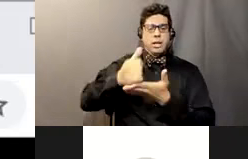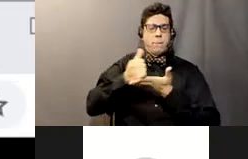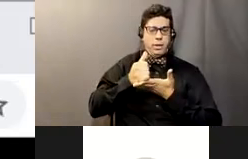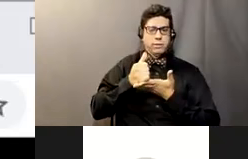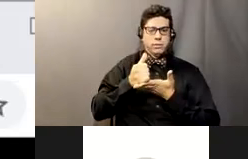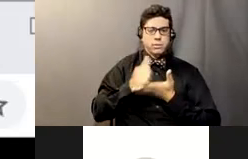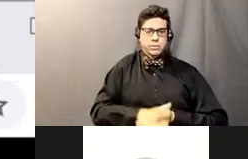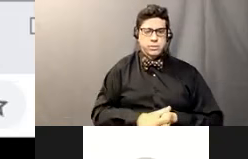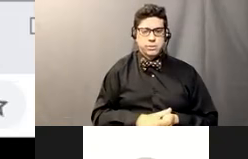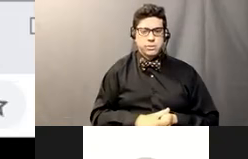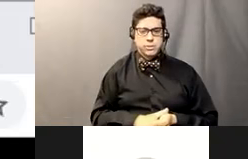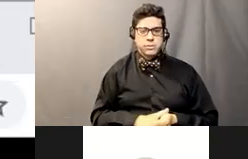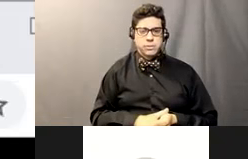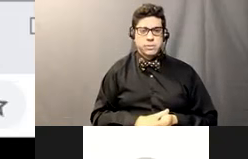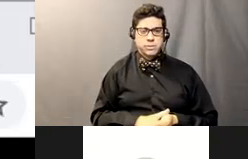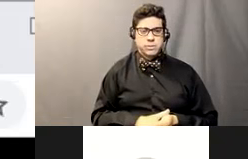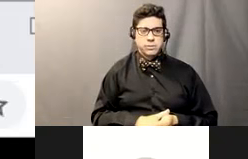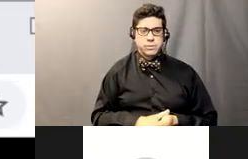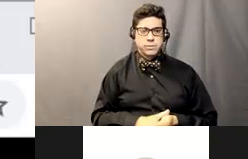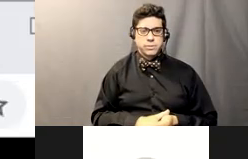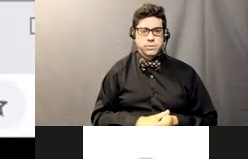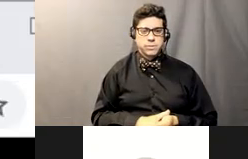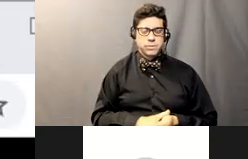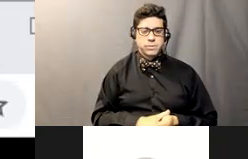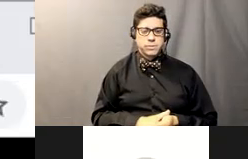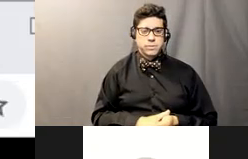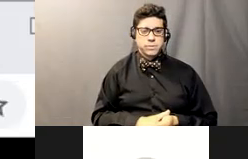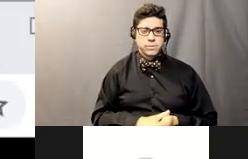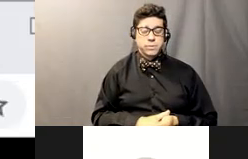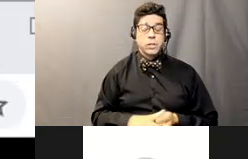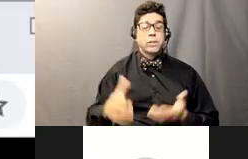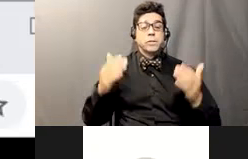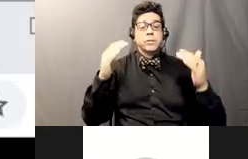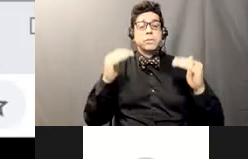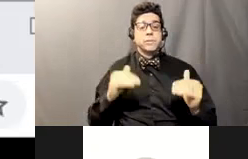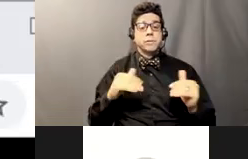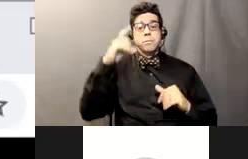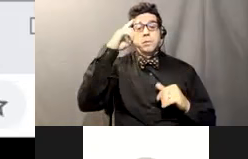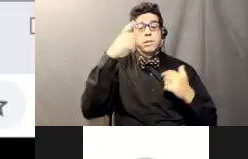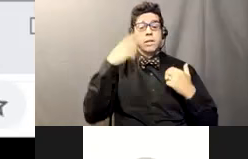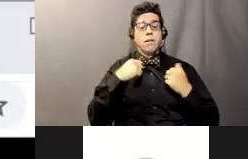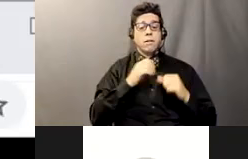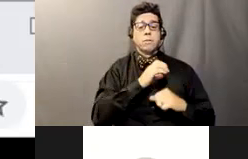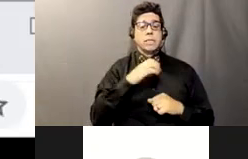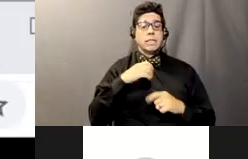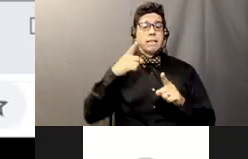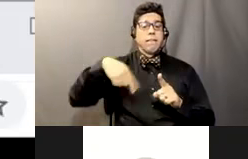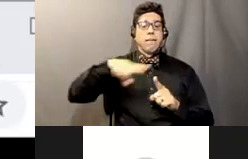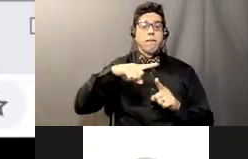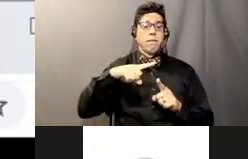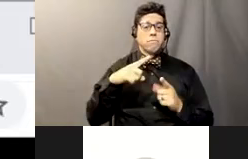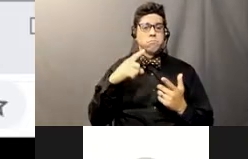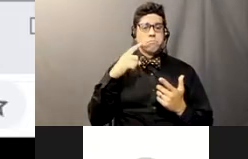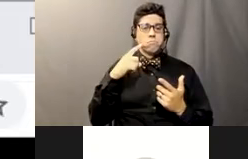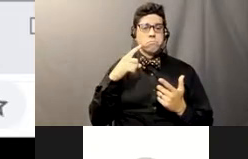And then our Mental Health Initiative Committee took some time to just reflect on what we had done so far through